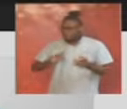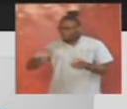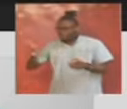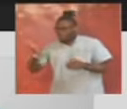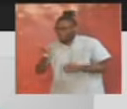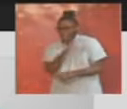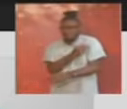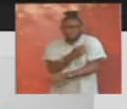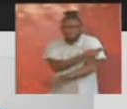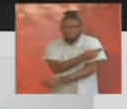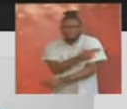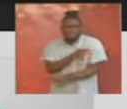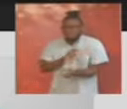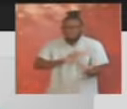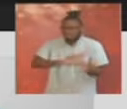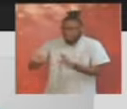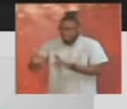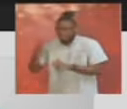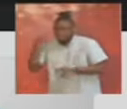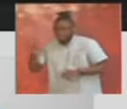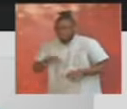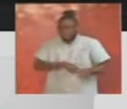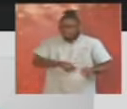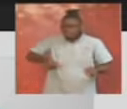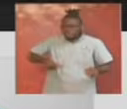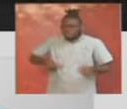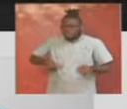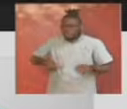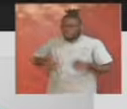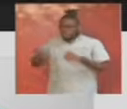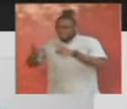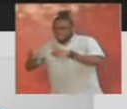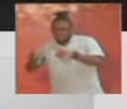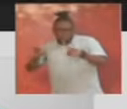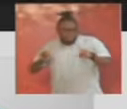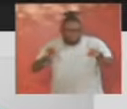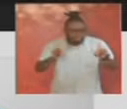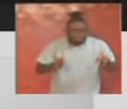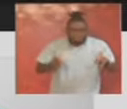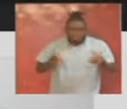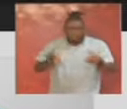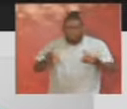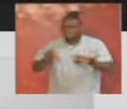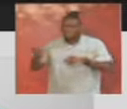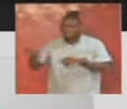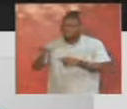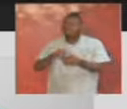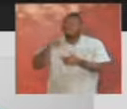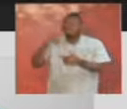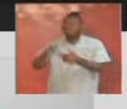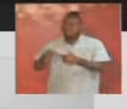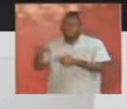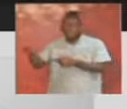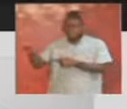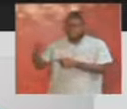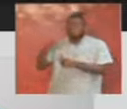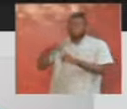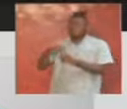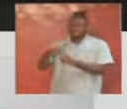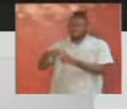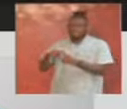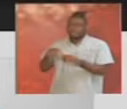testing all their primary and secondary contacts, the 2 contacts who would have tested positive also